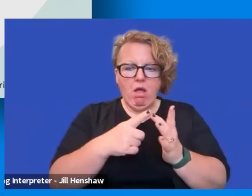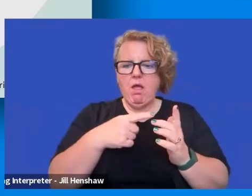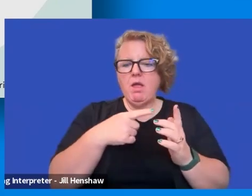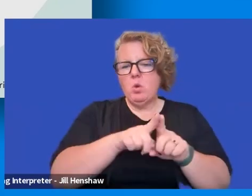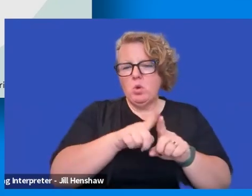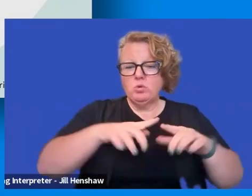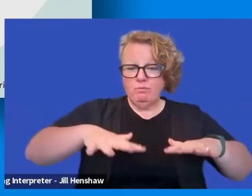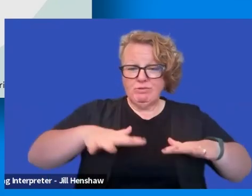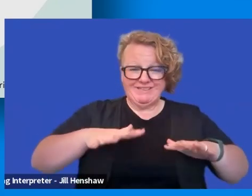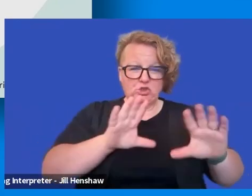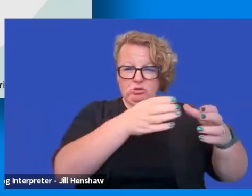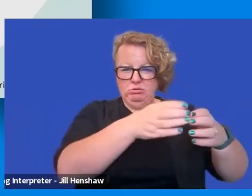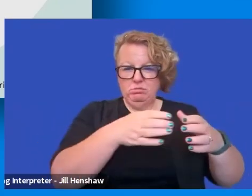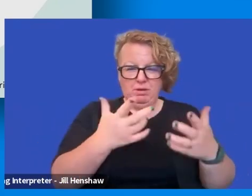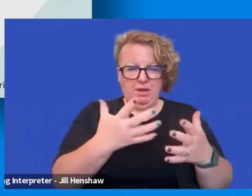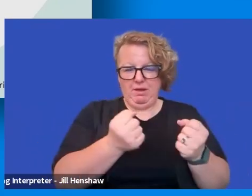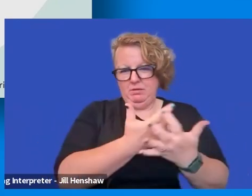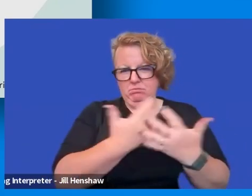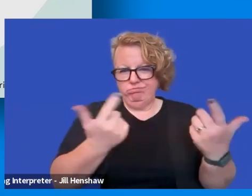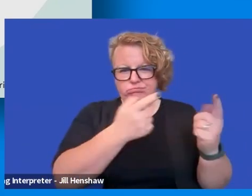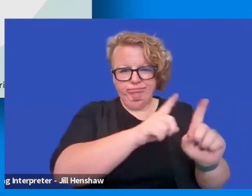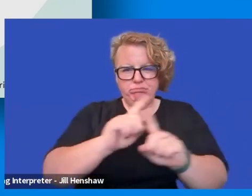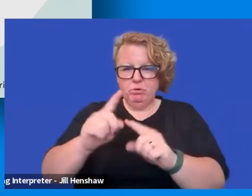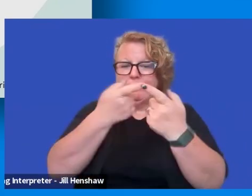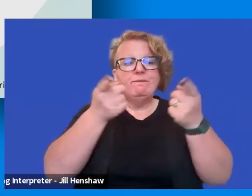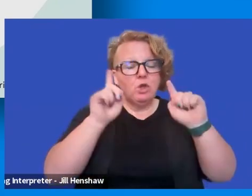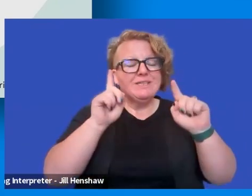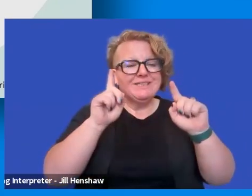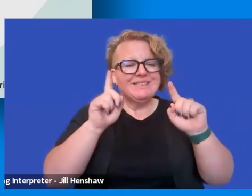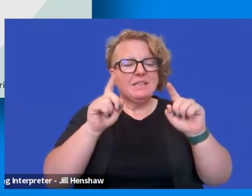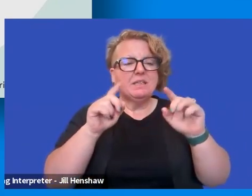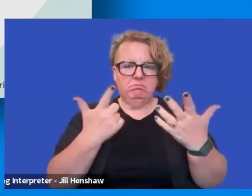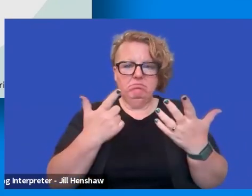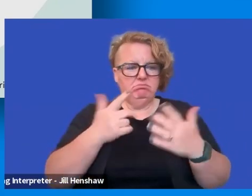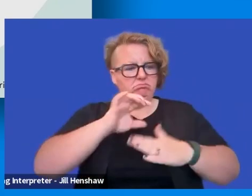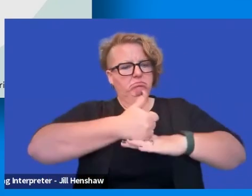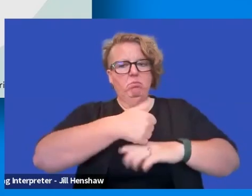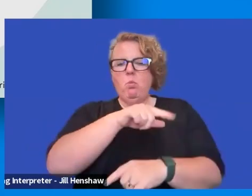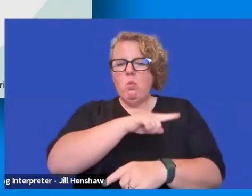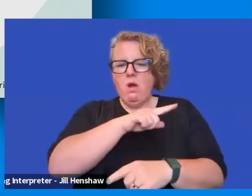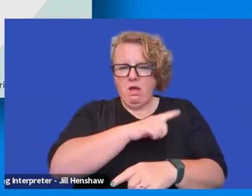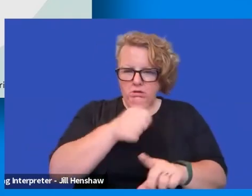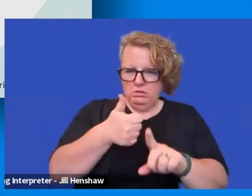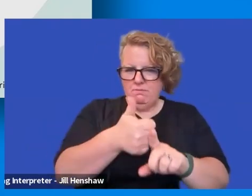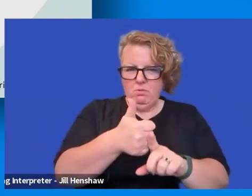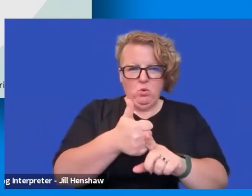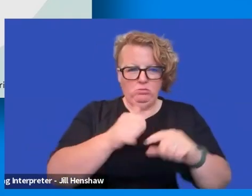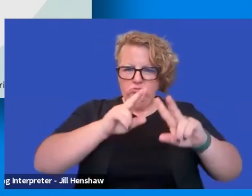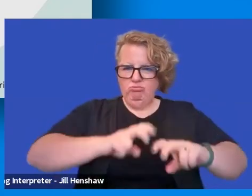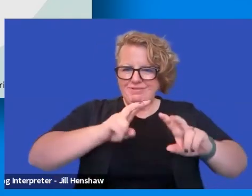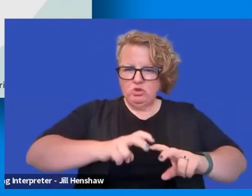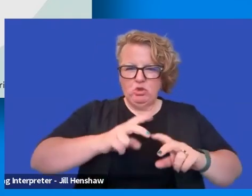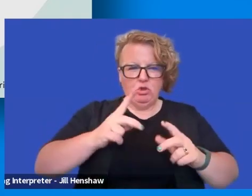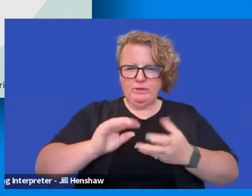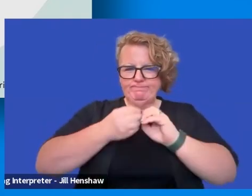Academy. It involved multiple universities, and it was created to support the whole of the research and innovation